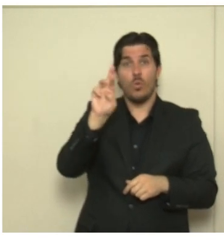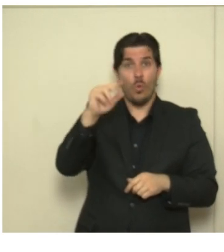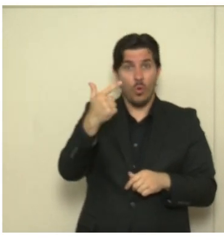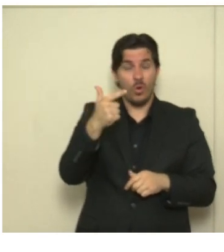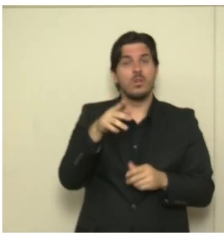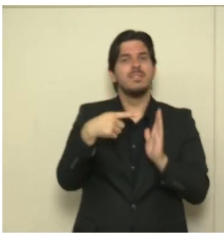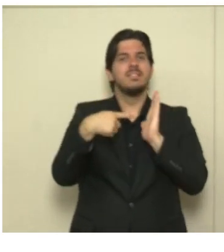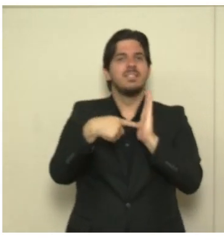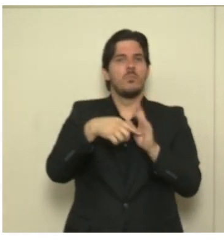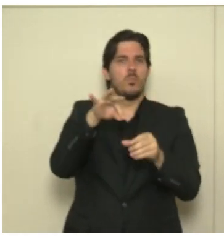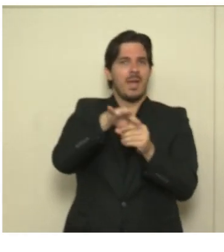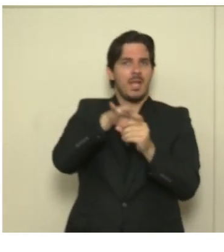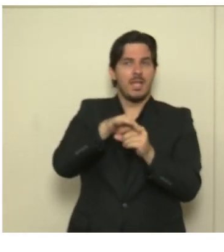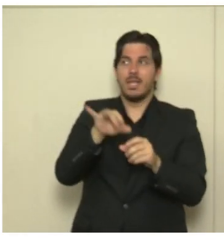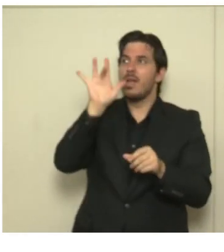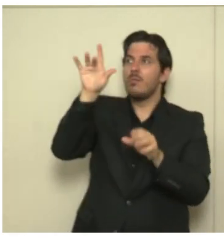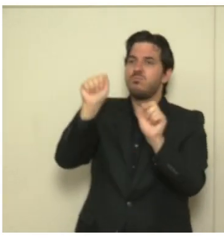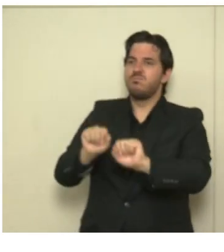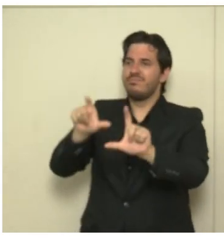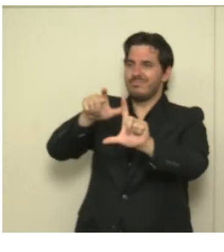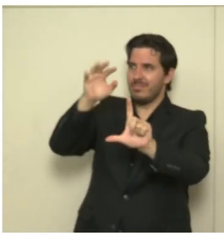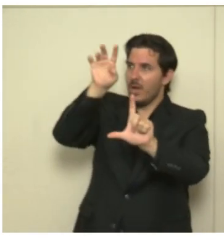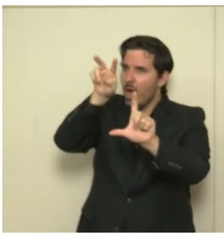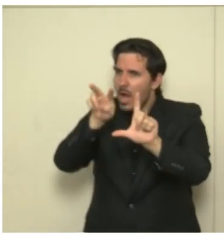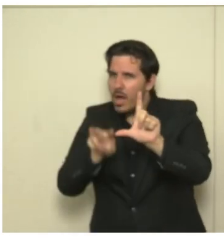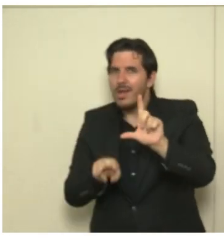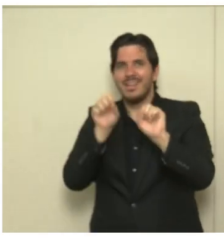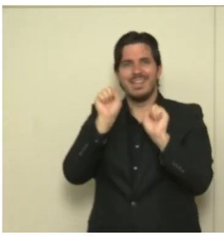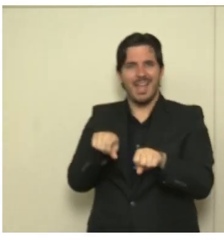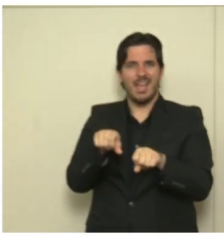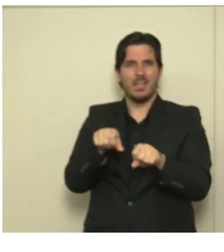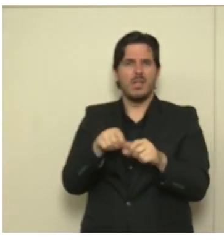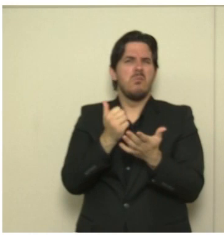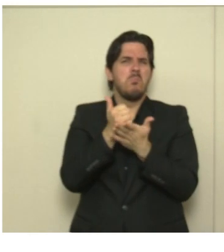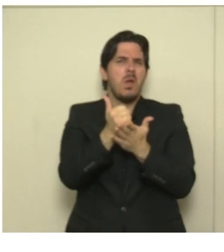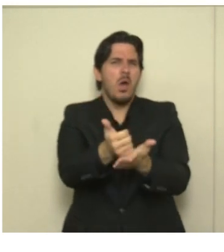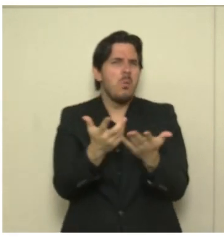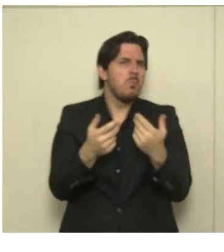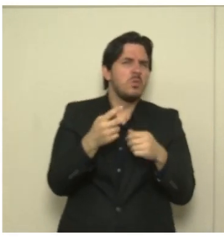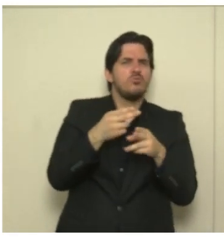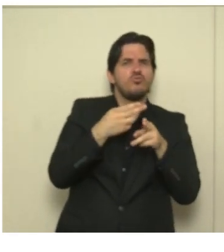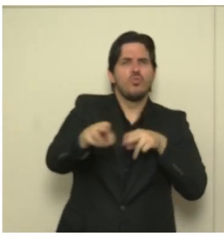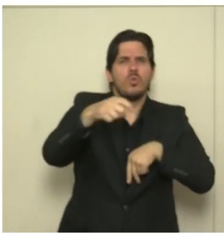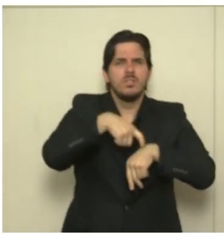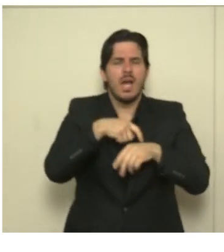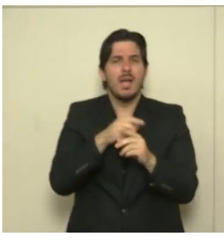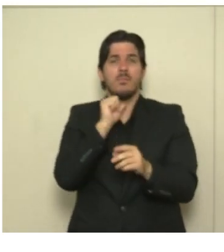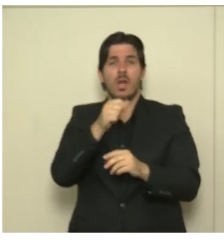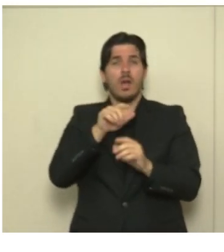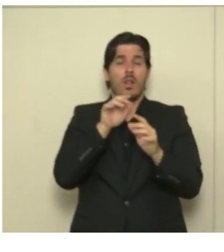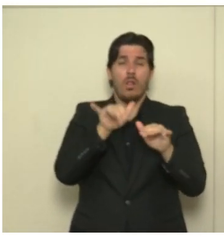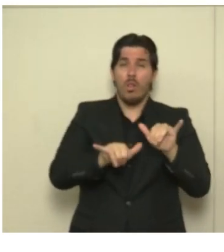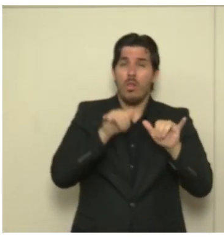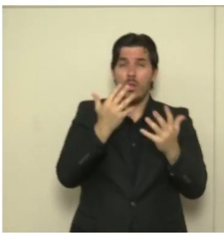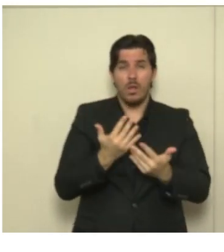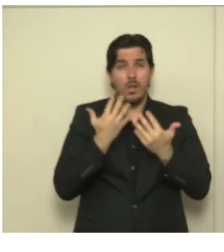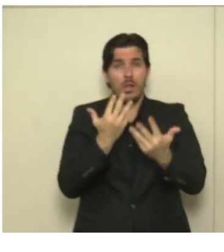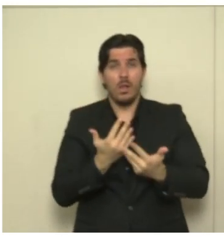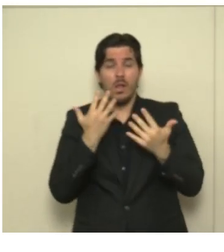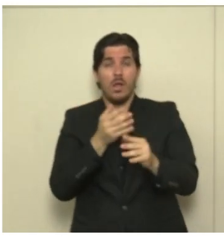online. And this is a great way to save a little time at the polls, and I just highly encourage that.